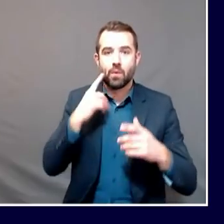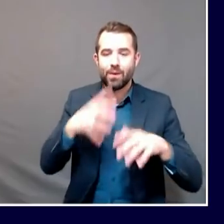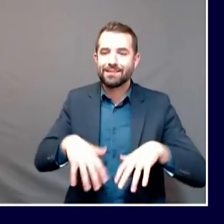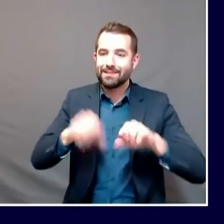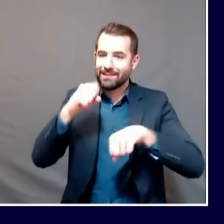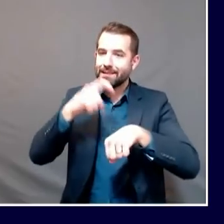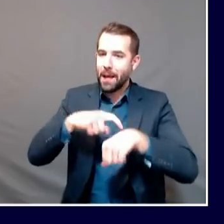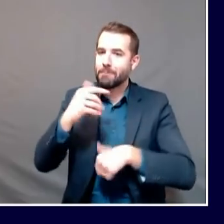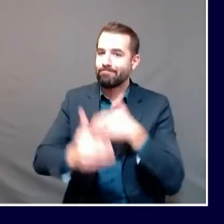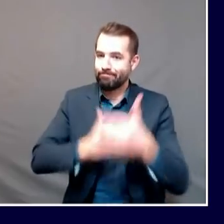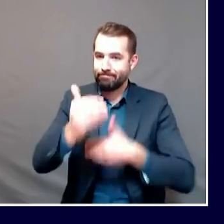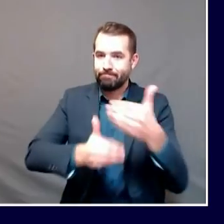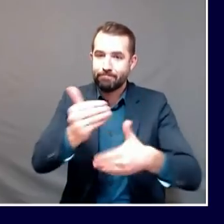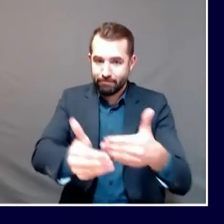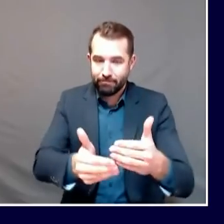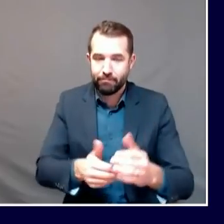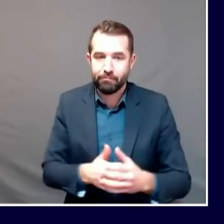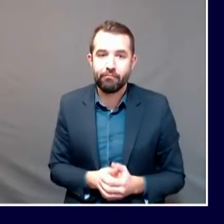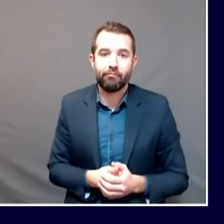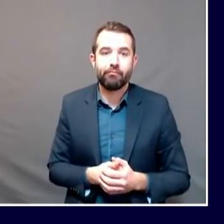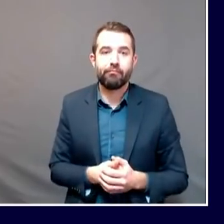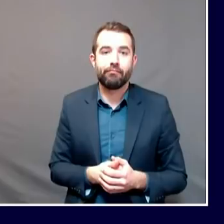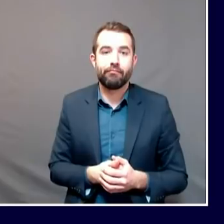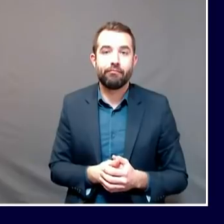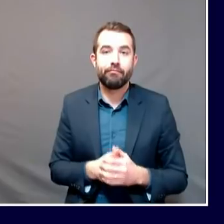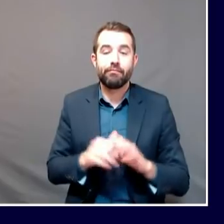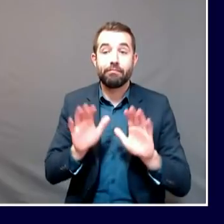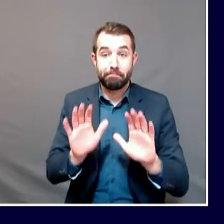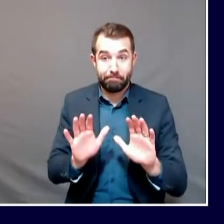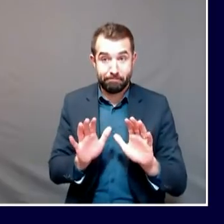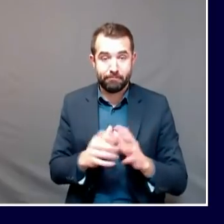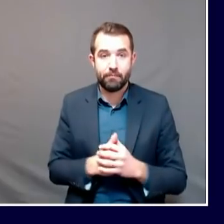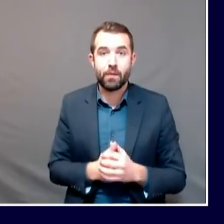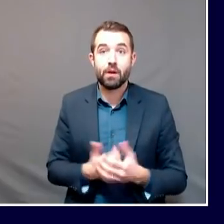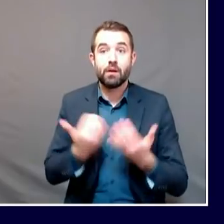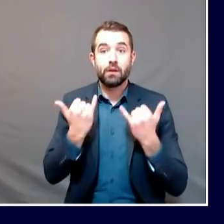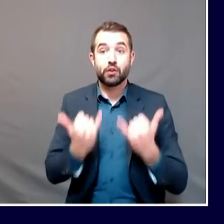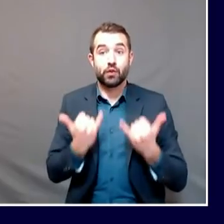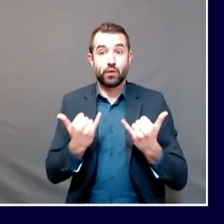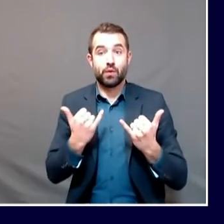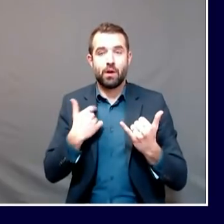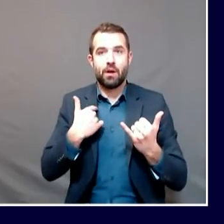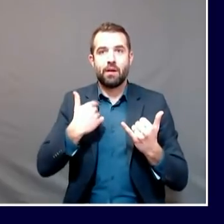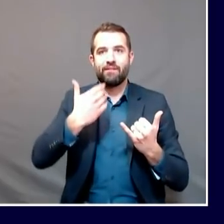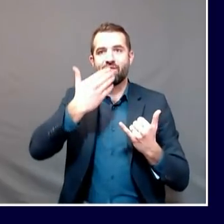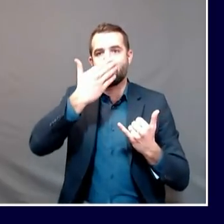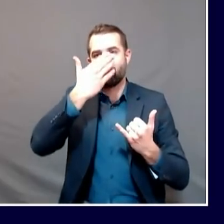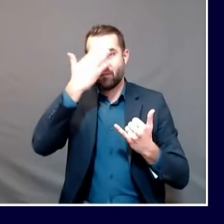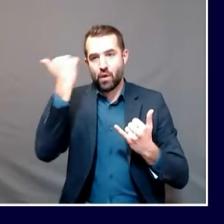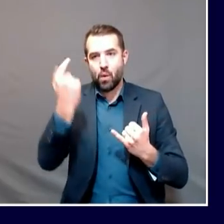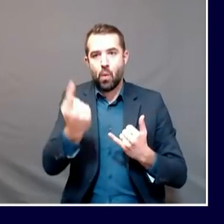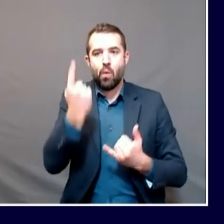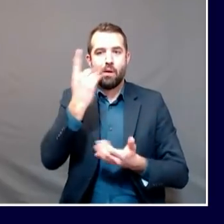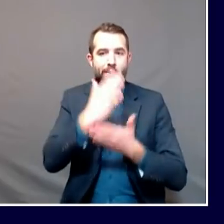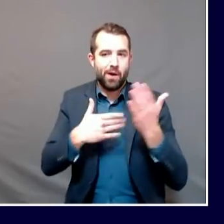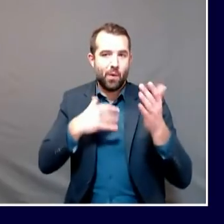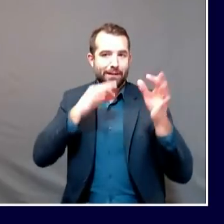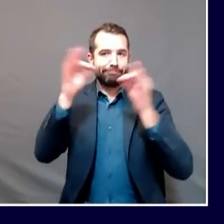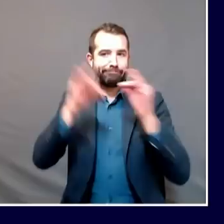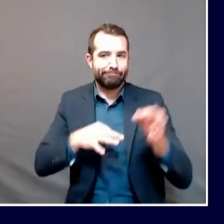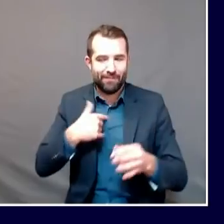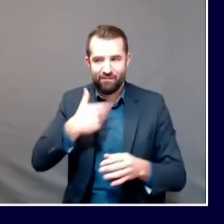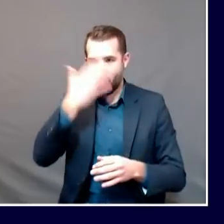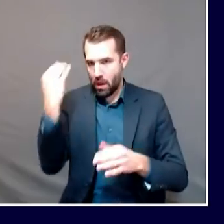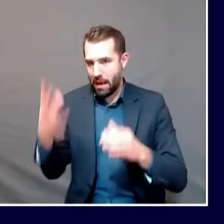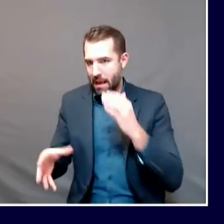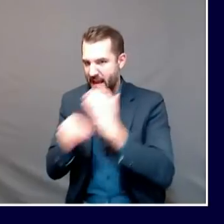really important part of today's update that I failed to provide. And that is, how many